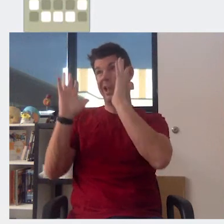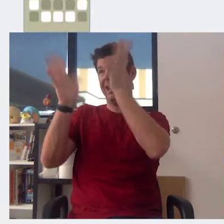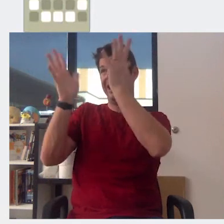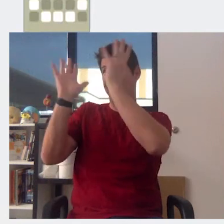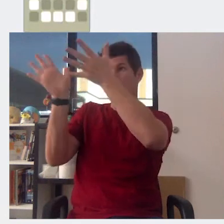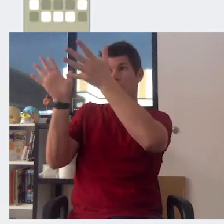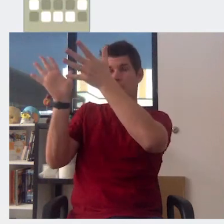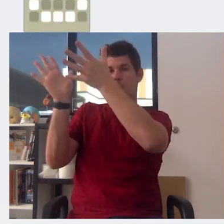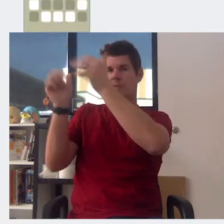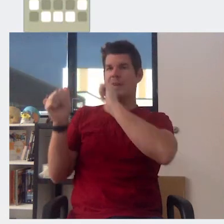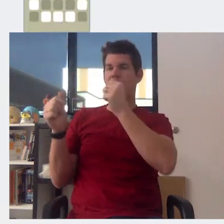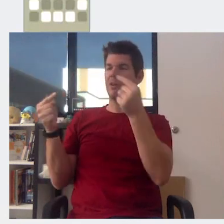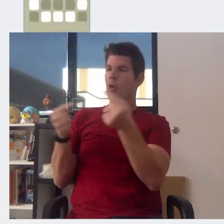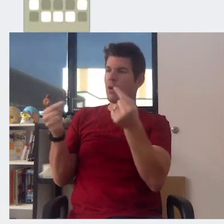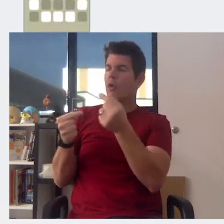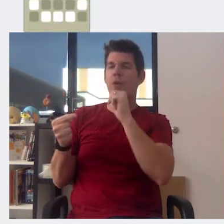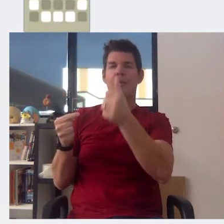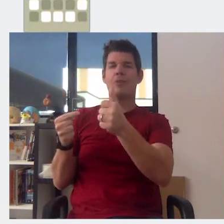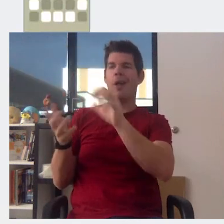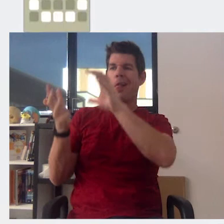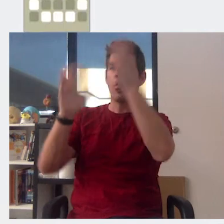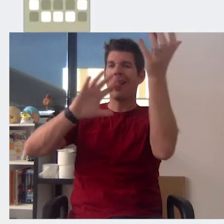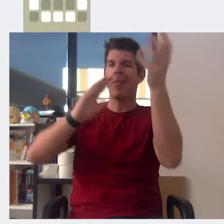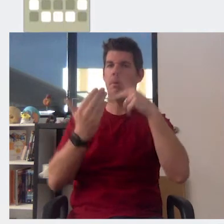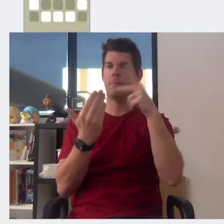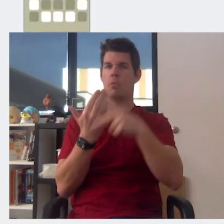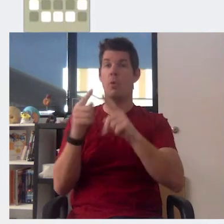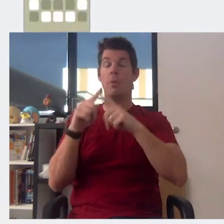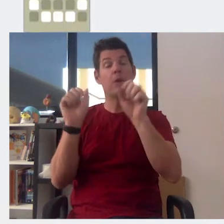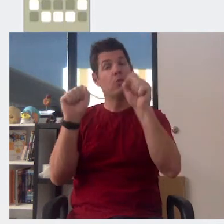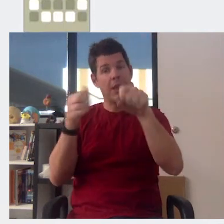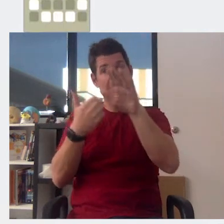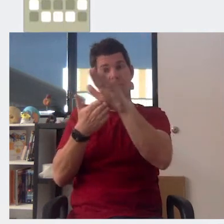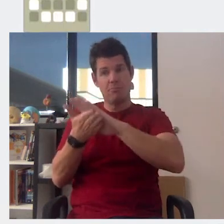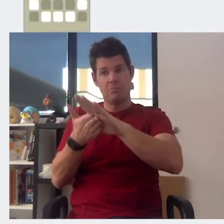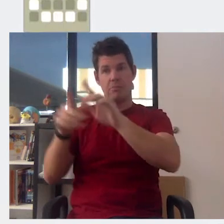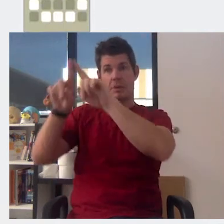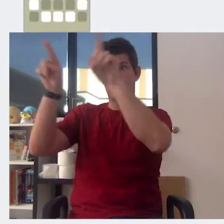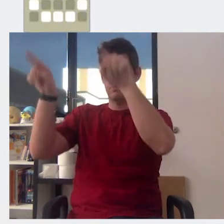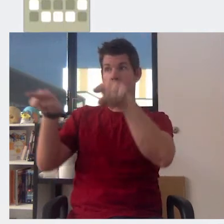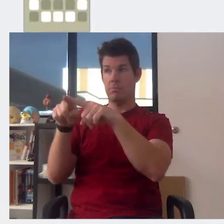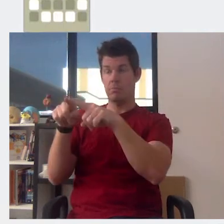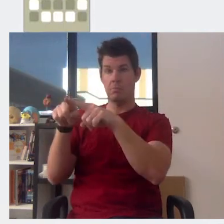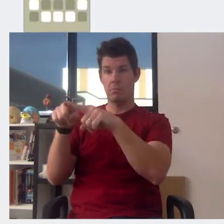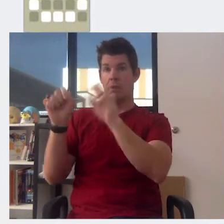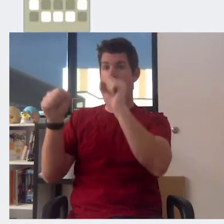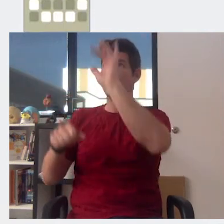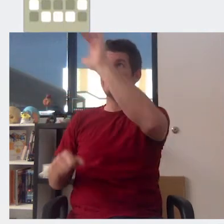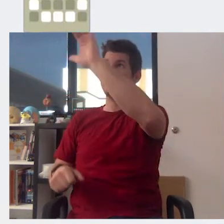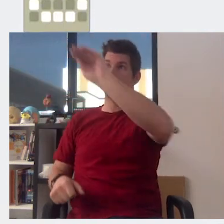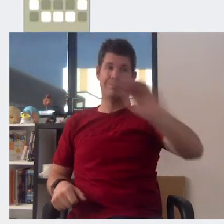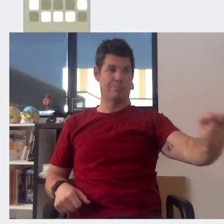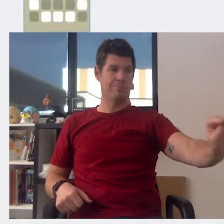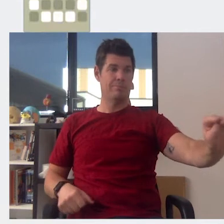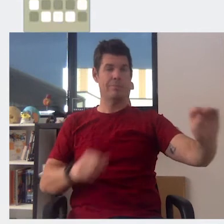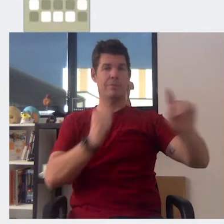hurt anything. But if you want to clean up your screen, you can either grab it and drag over to the left, it becomes a trash